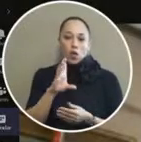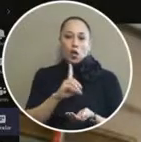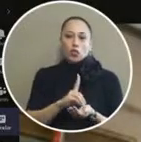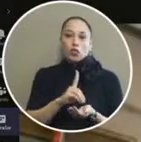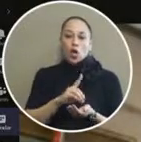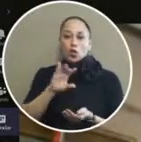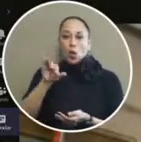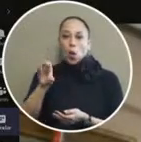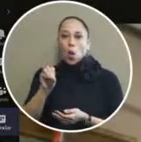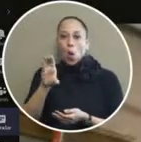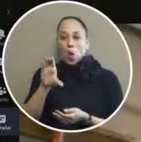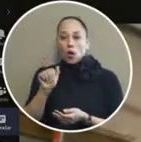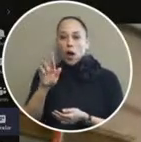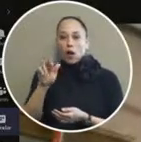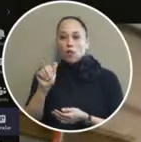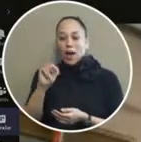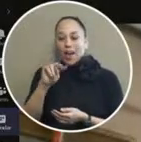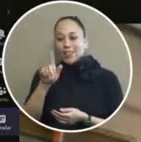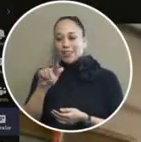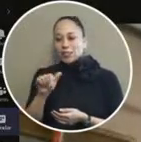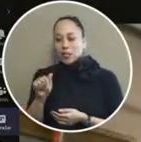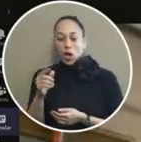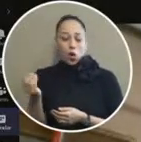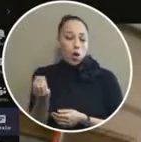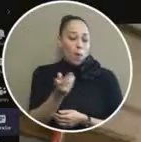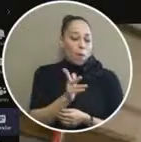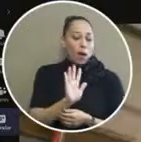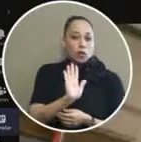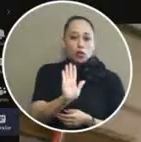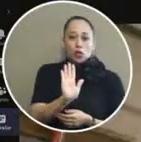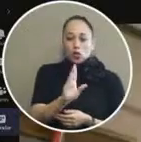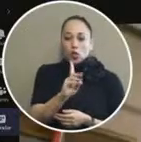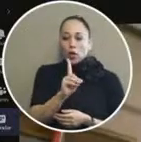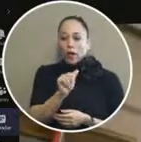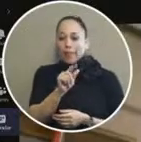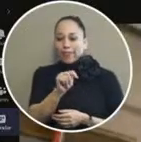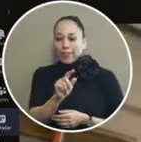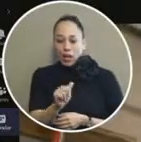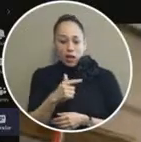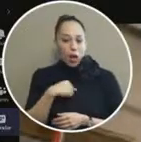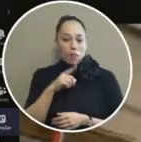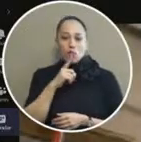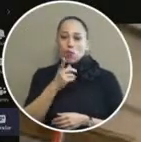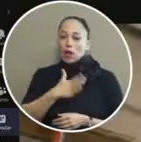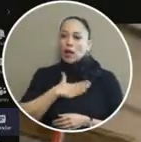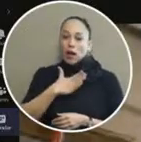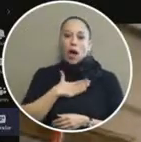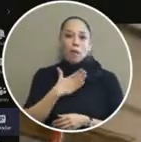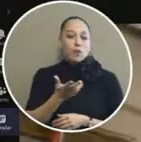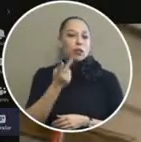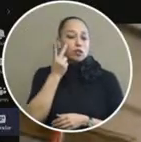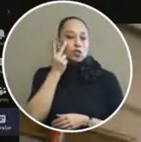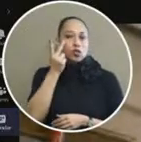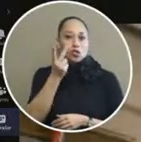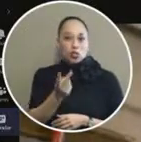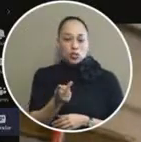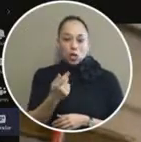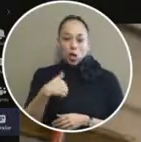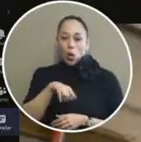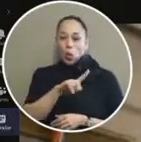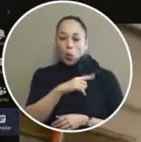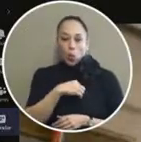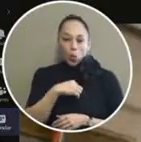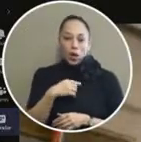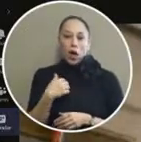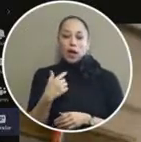Ocaranza. Going back to your data, I'm very happy to see that we